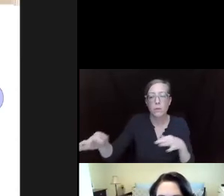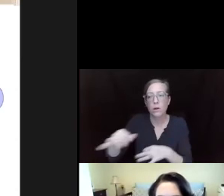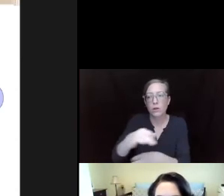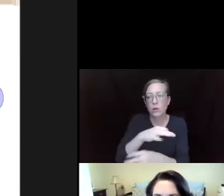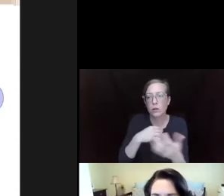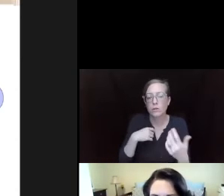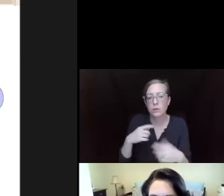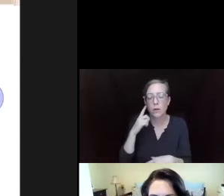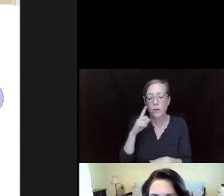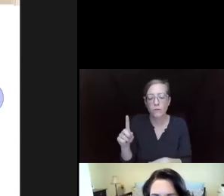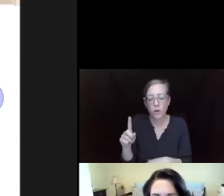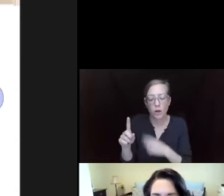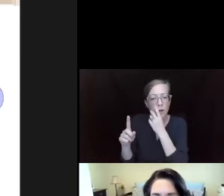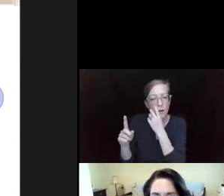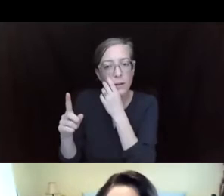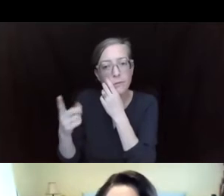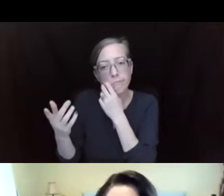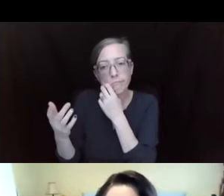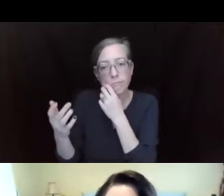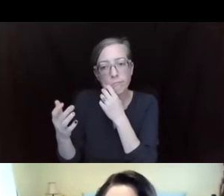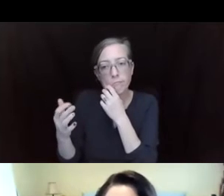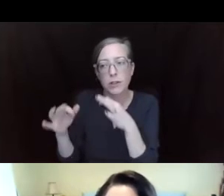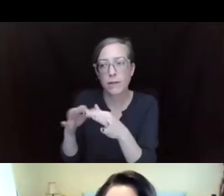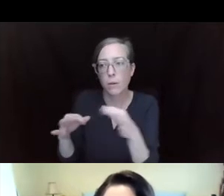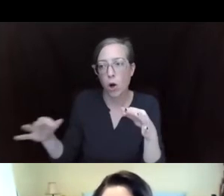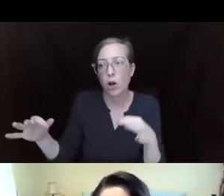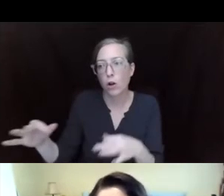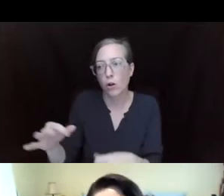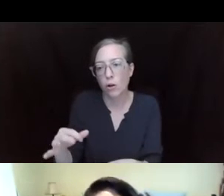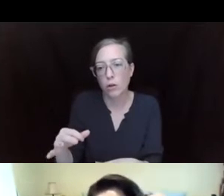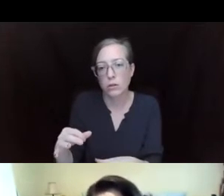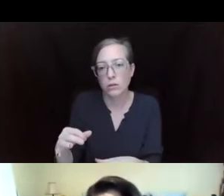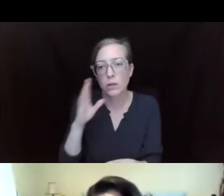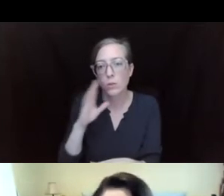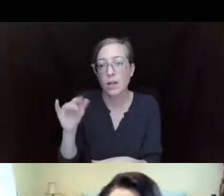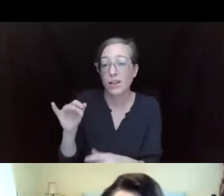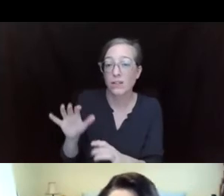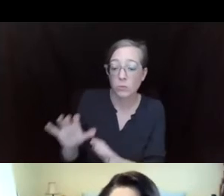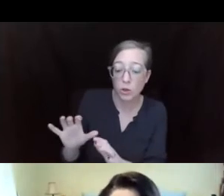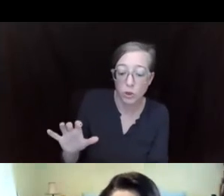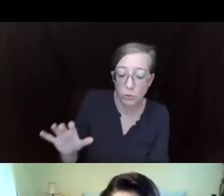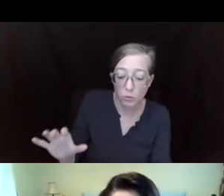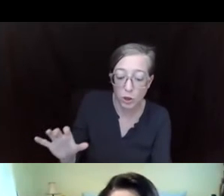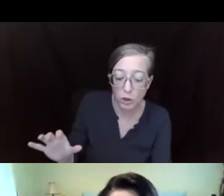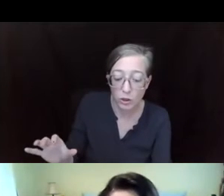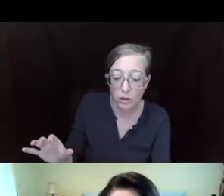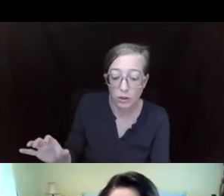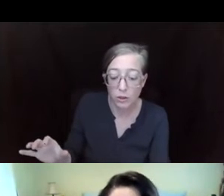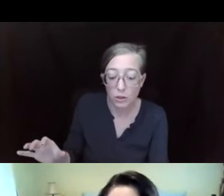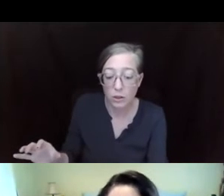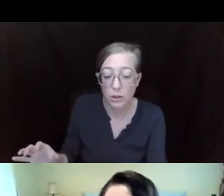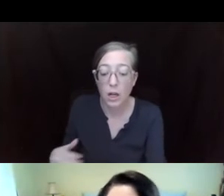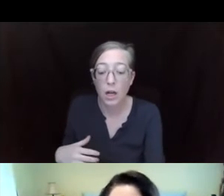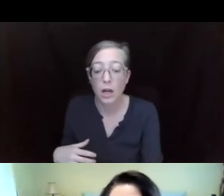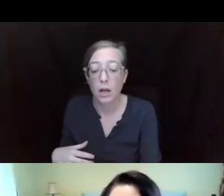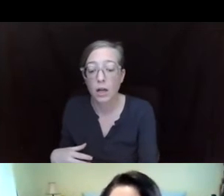when all the forces exerted on the particle are in equilibrium. If everybody pushing this way and everybody pushing the way are pushing at the same